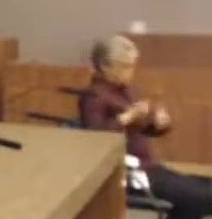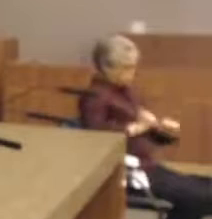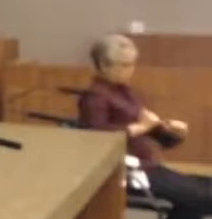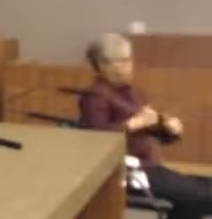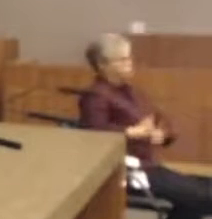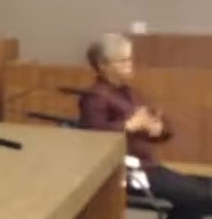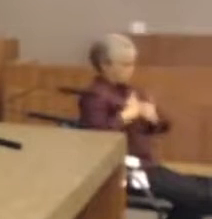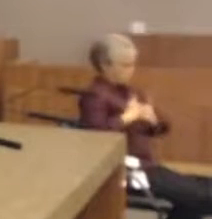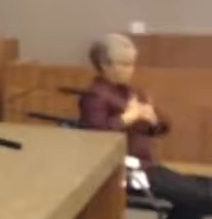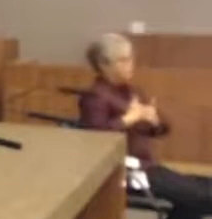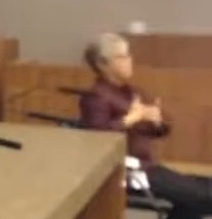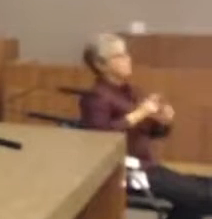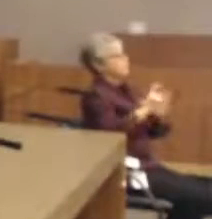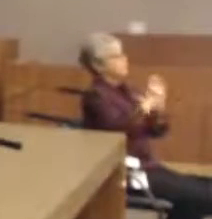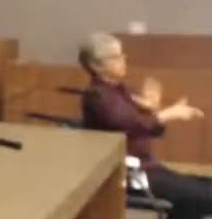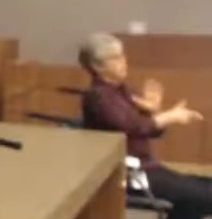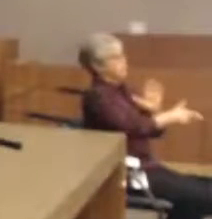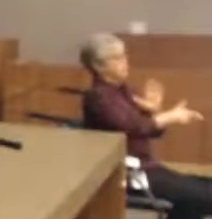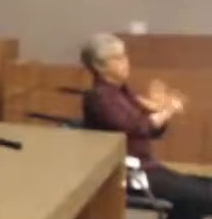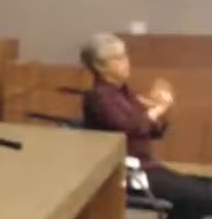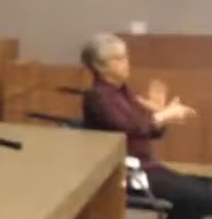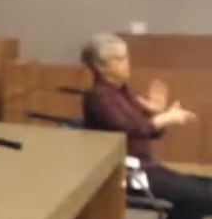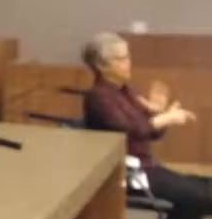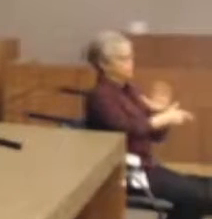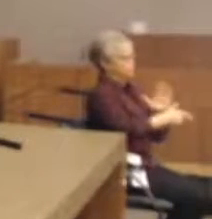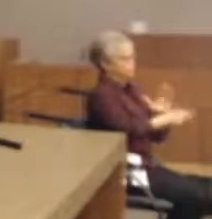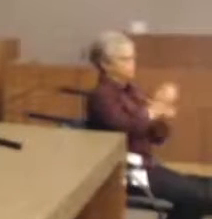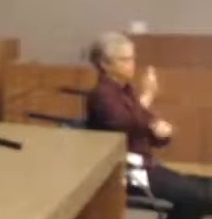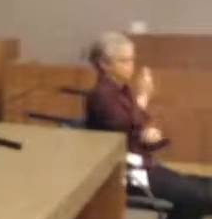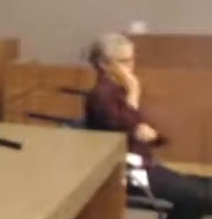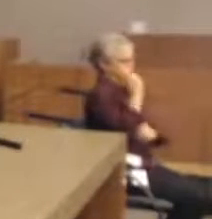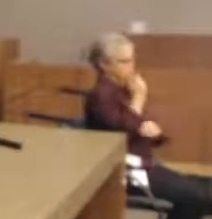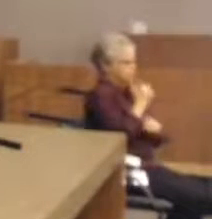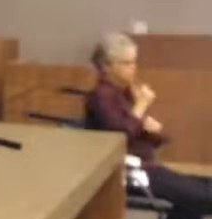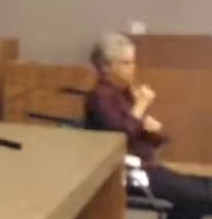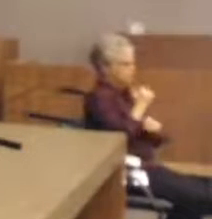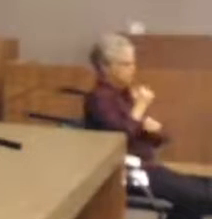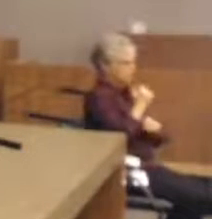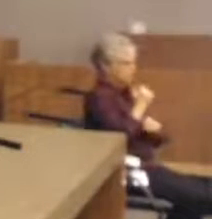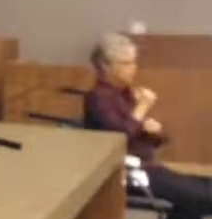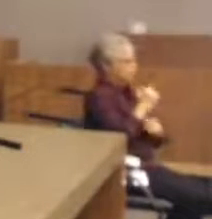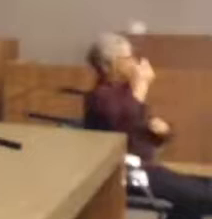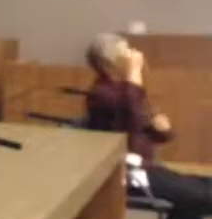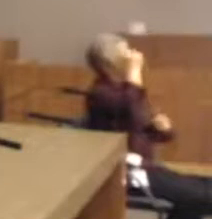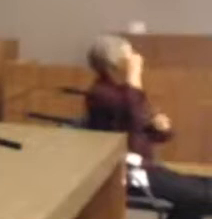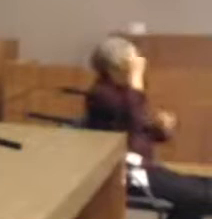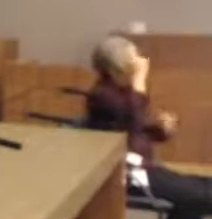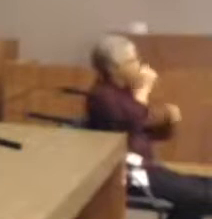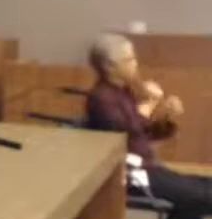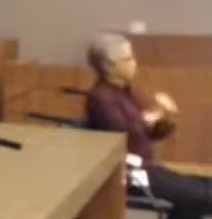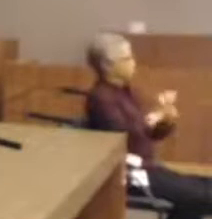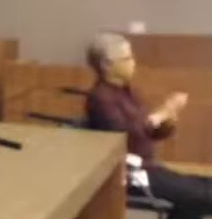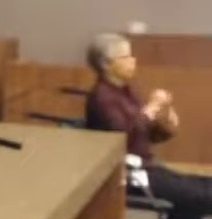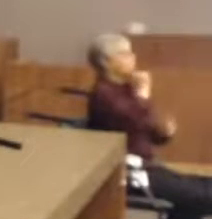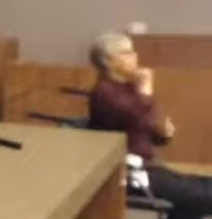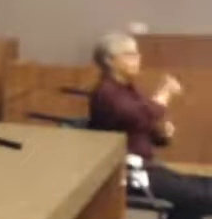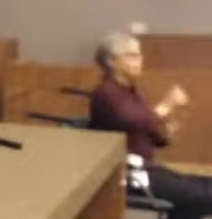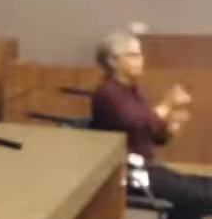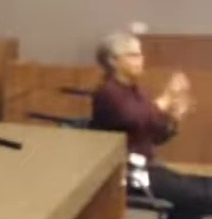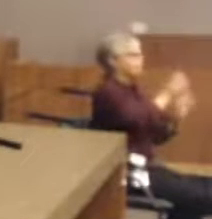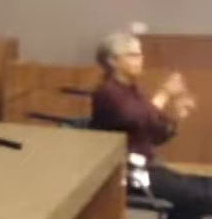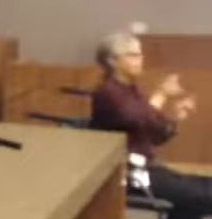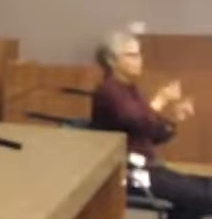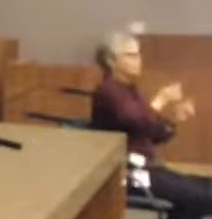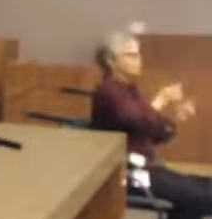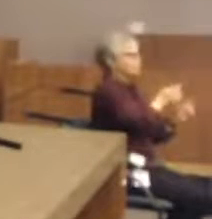Later, when we're going to look at what happened, we're thinking of things from a non-traumatic brain where these things are connected, and